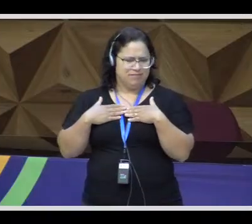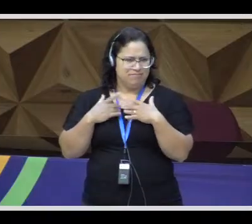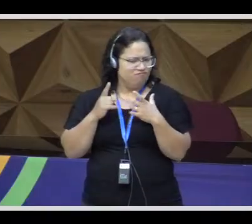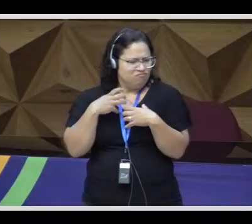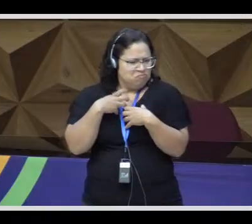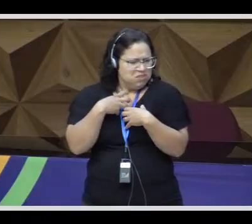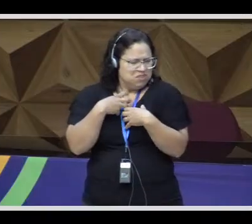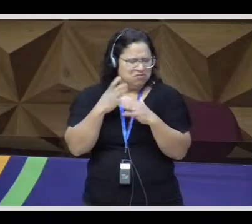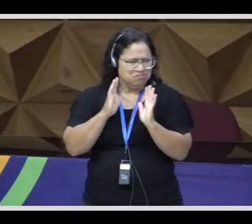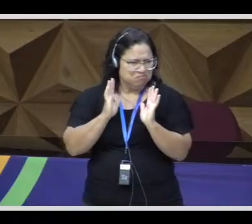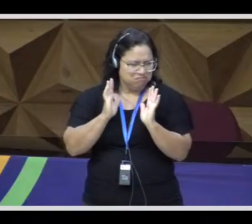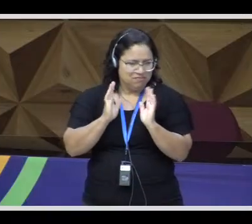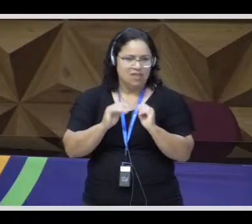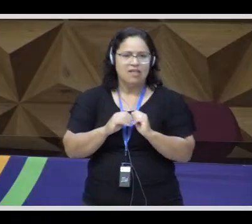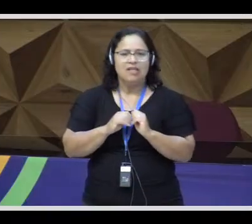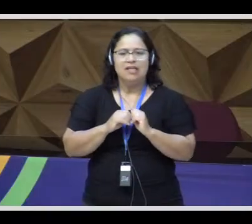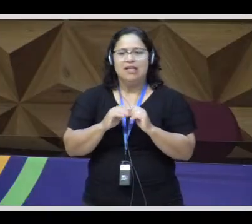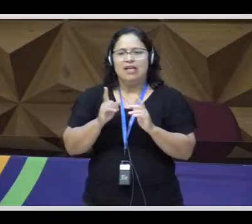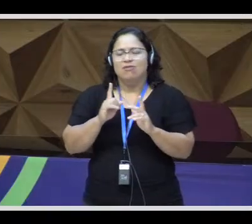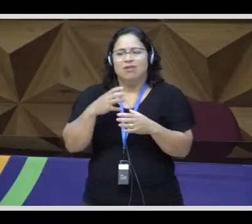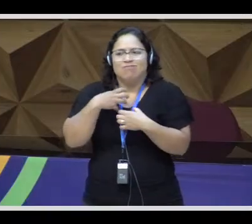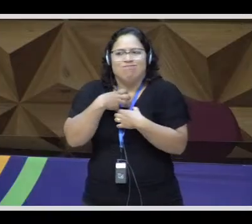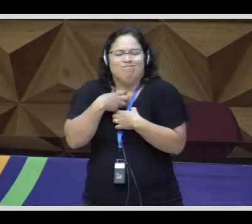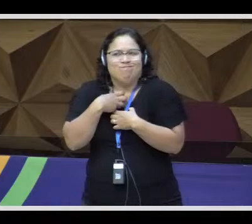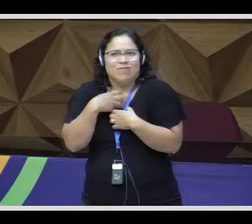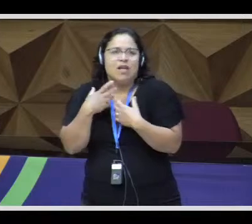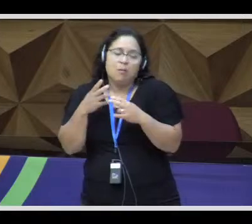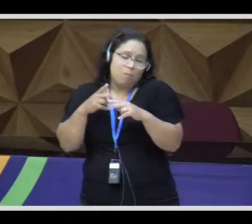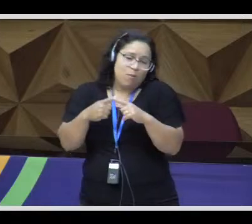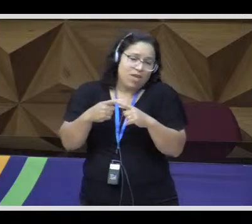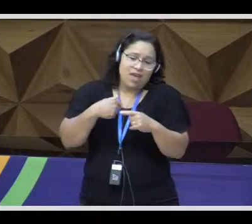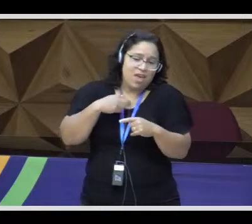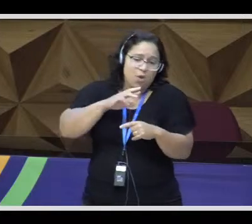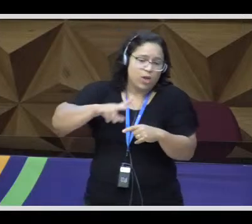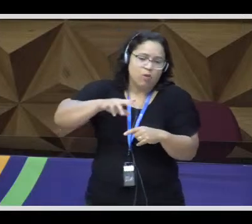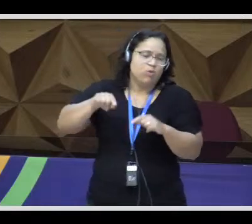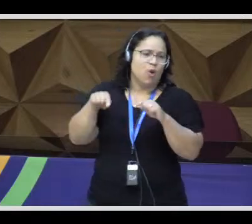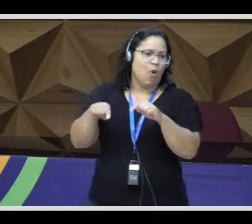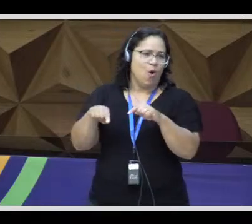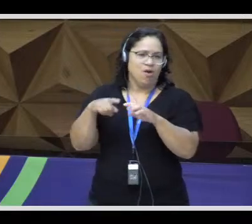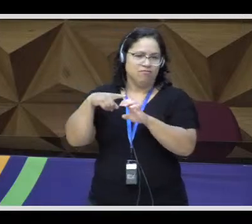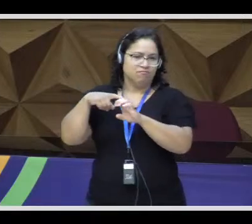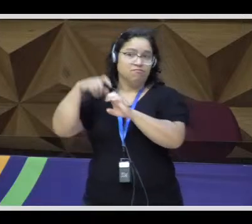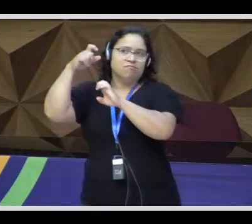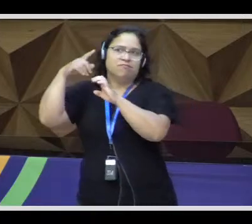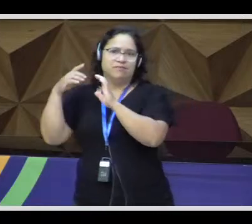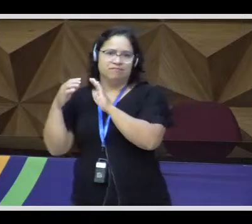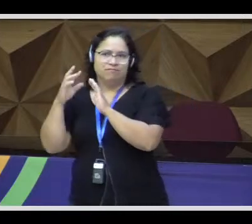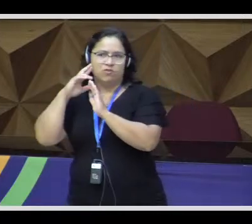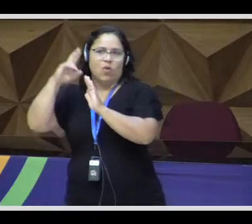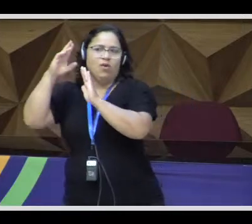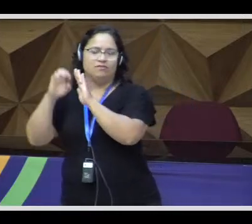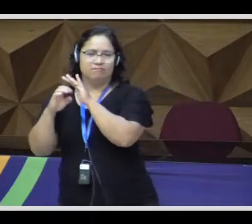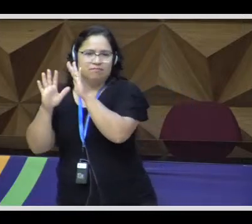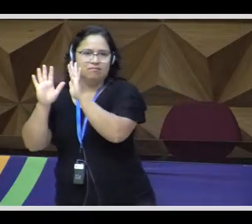the reason why I don't feel that way is because I'm not. I had to learn to put together,